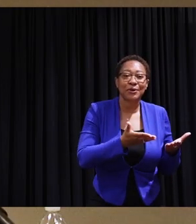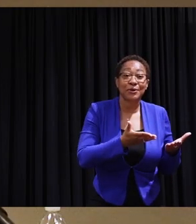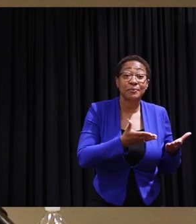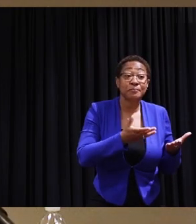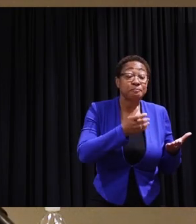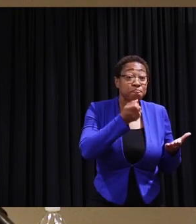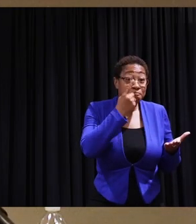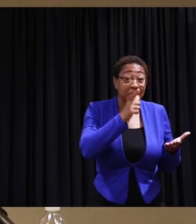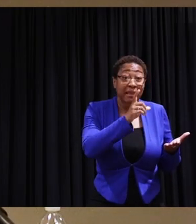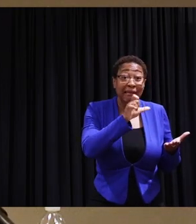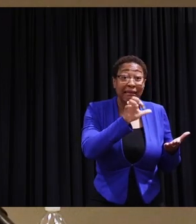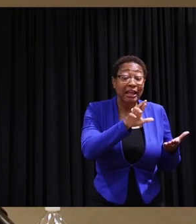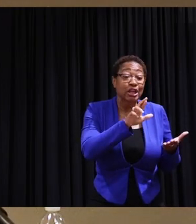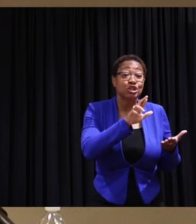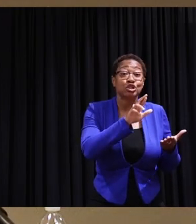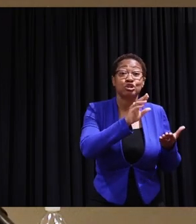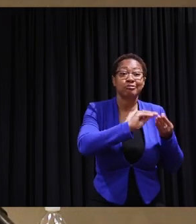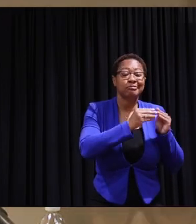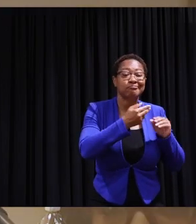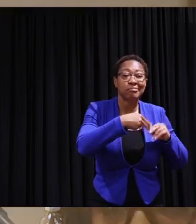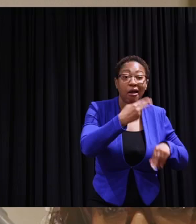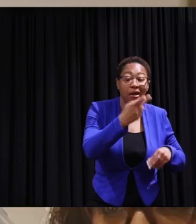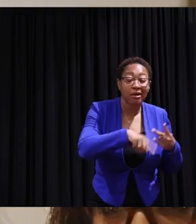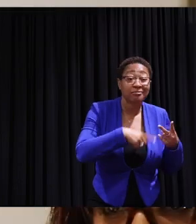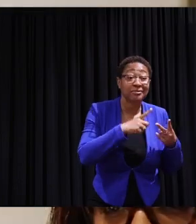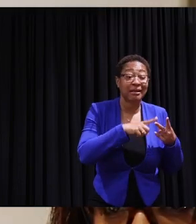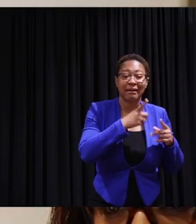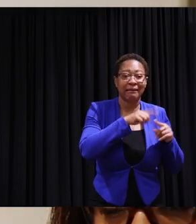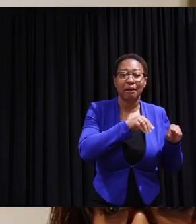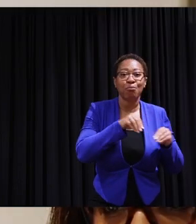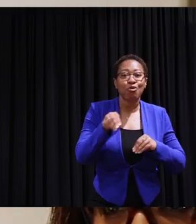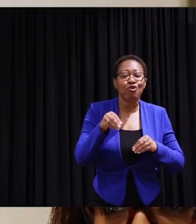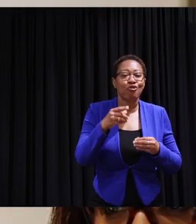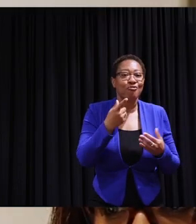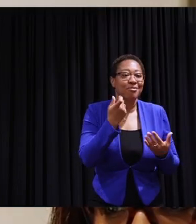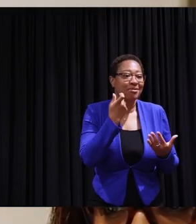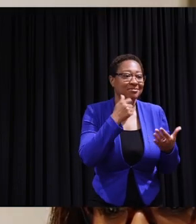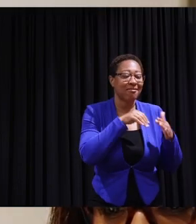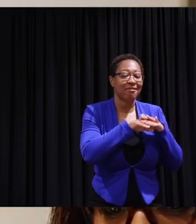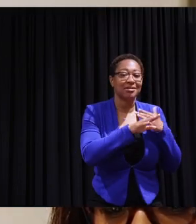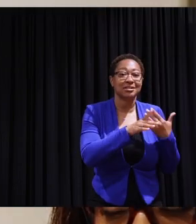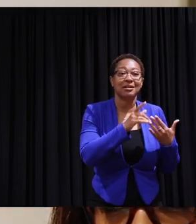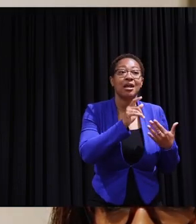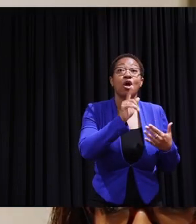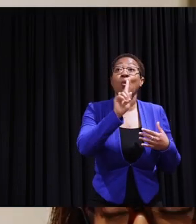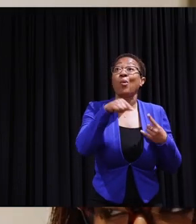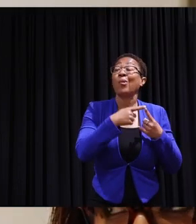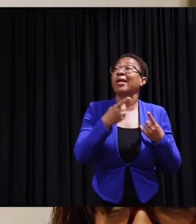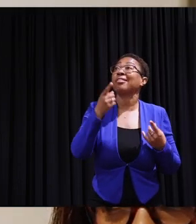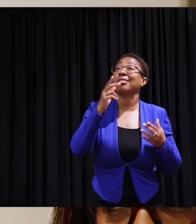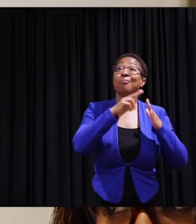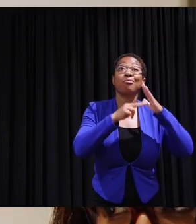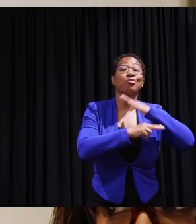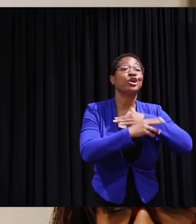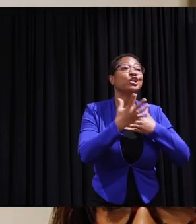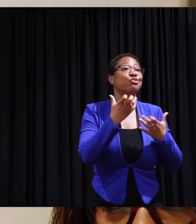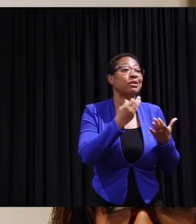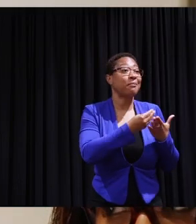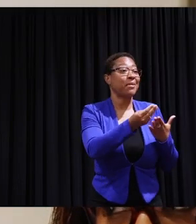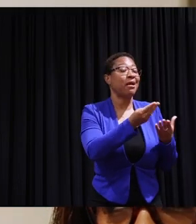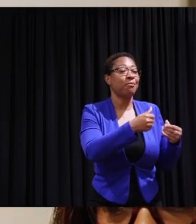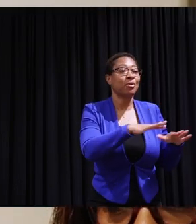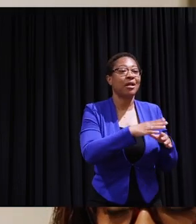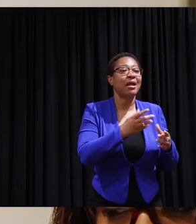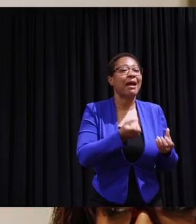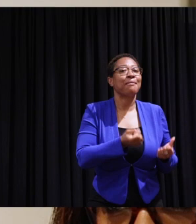cancer rates in those areas are high. They can't move. So when the bridge was saying they wanted to buy the properties, the values that they were offering